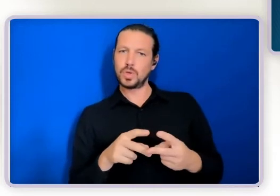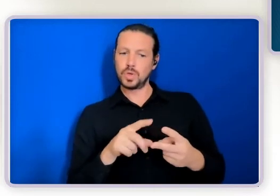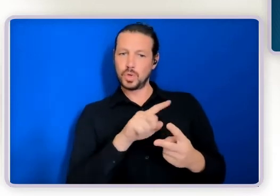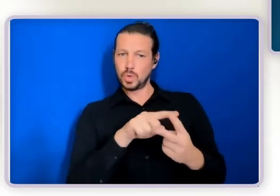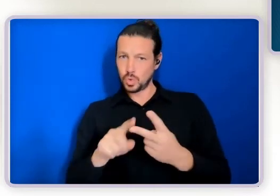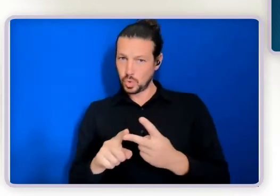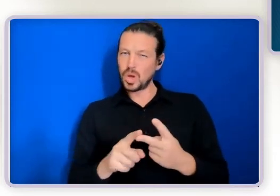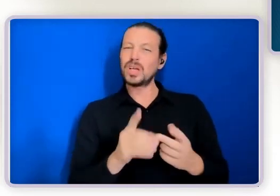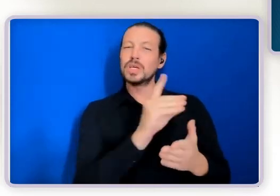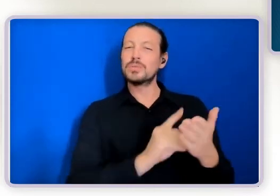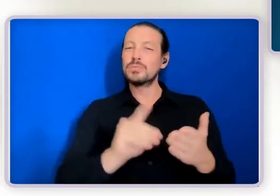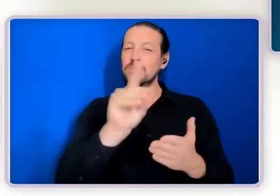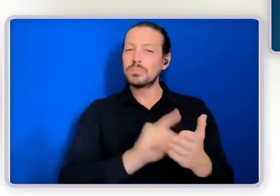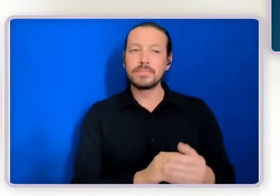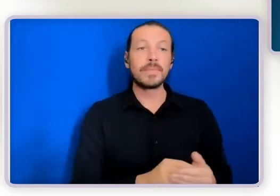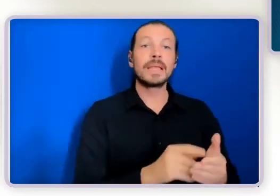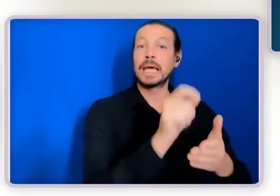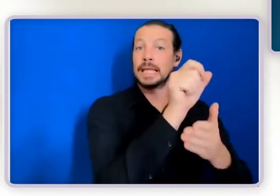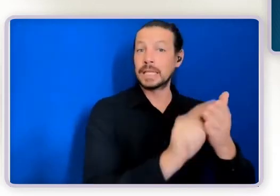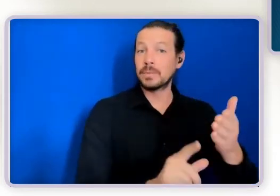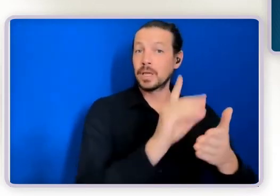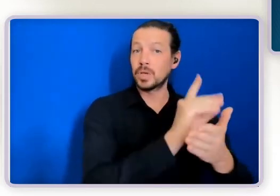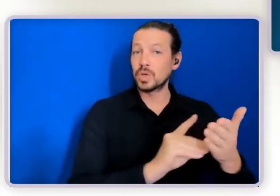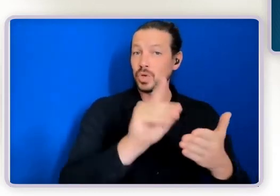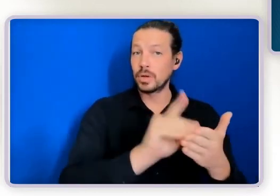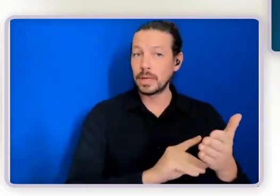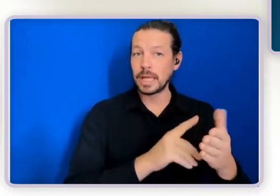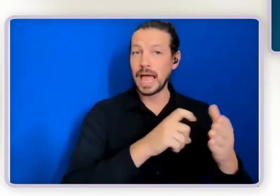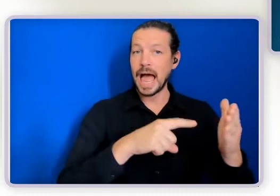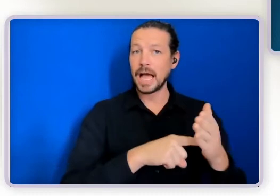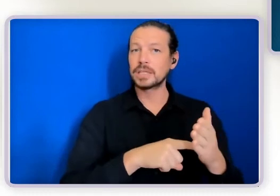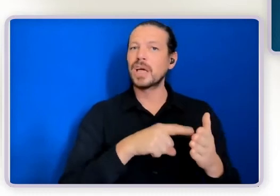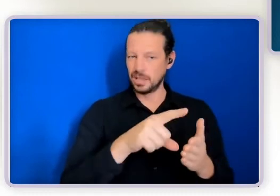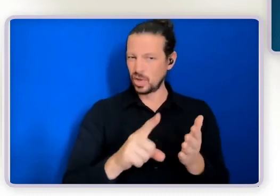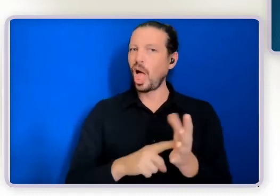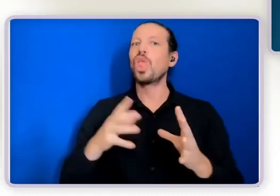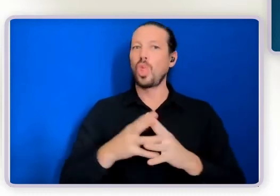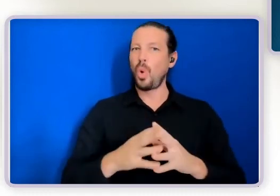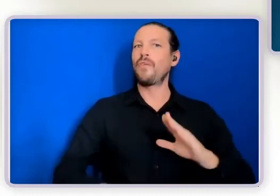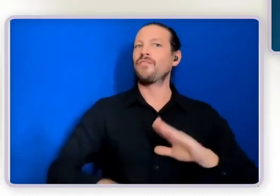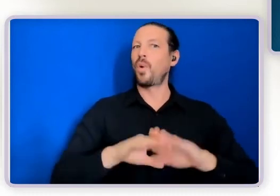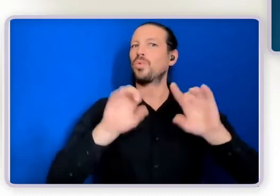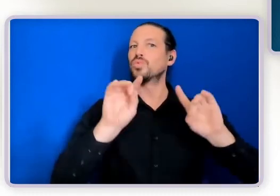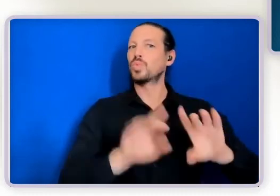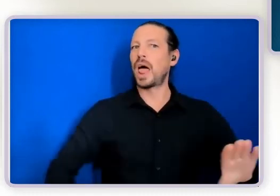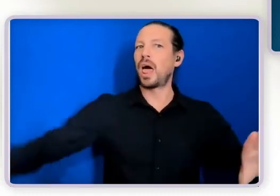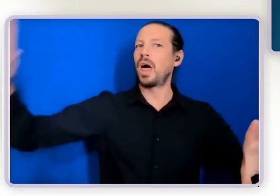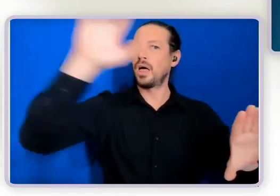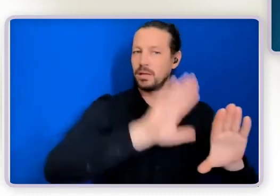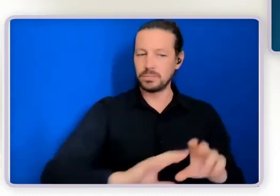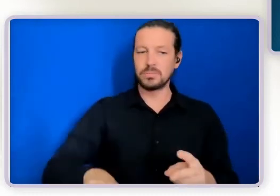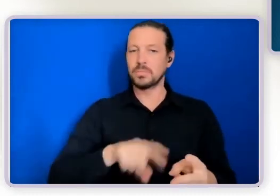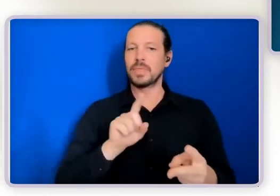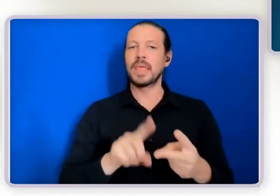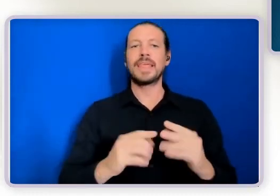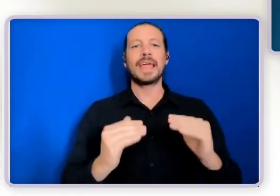the Disability Discrimination Act, which is a law that applies to the whole of Australia, and the Equal Opportunity Act, which